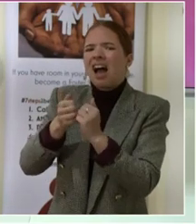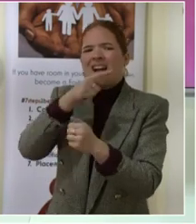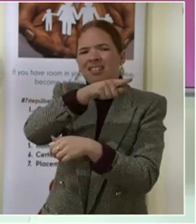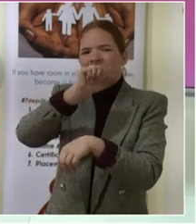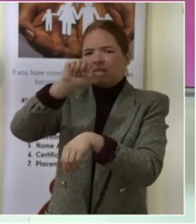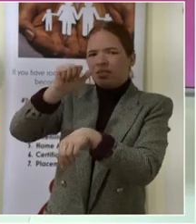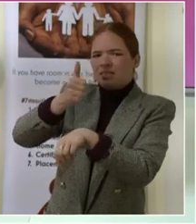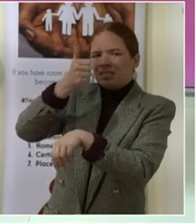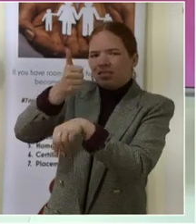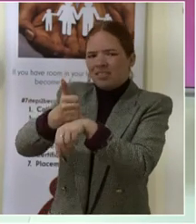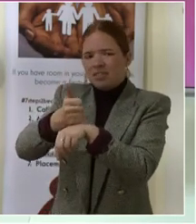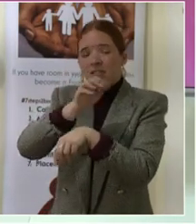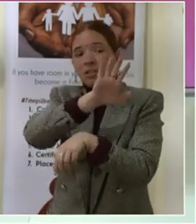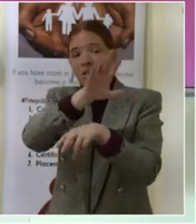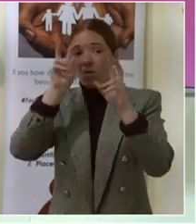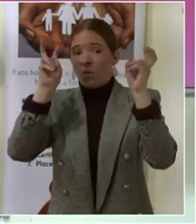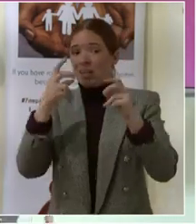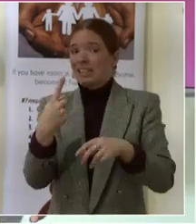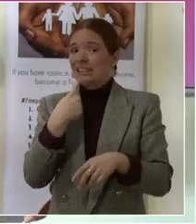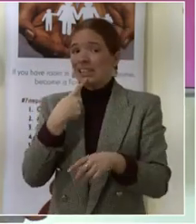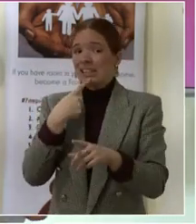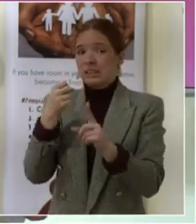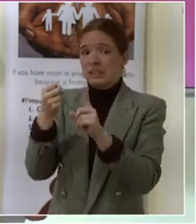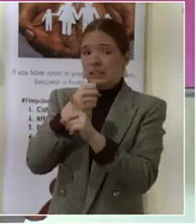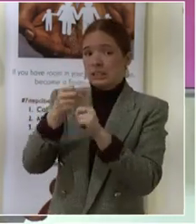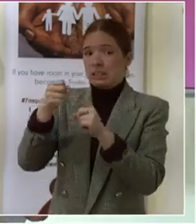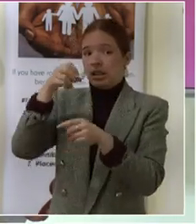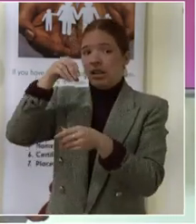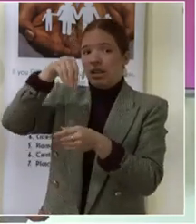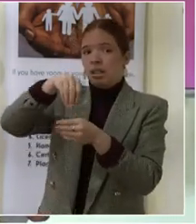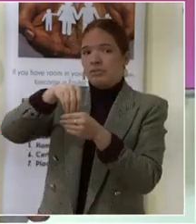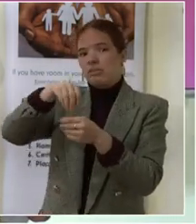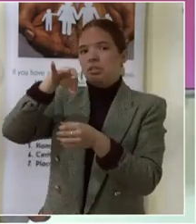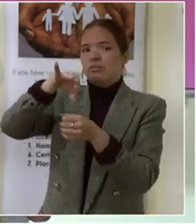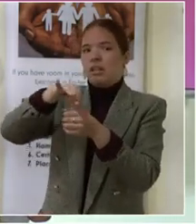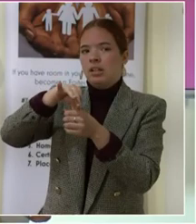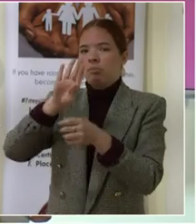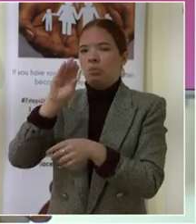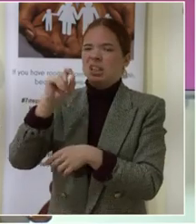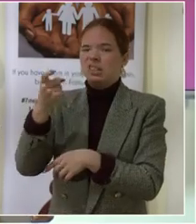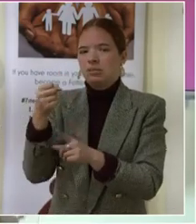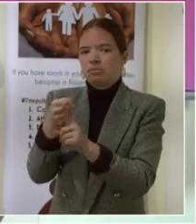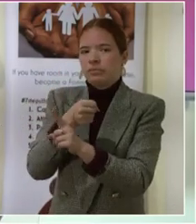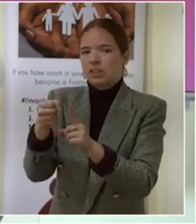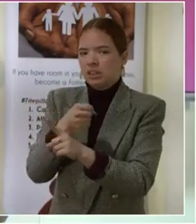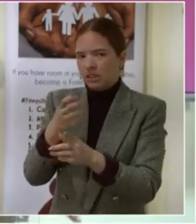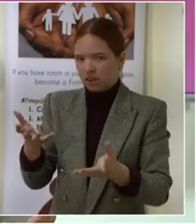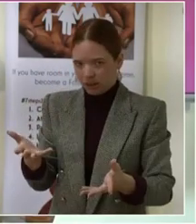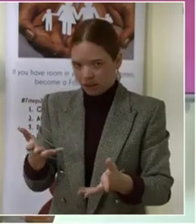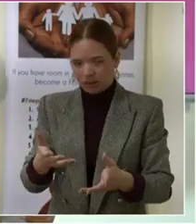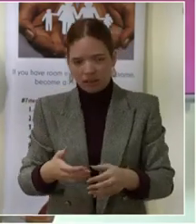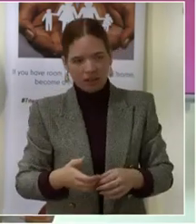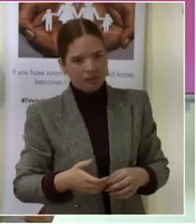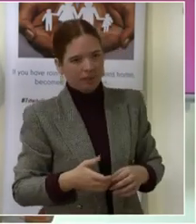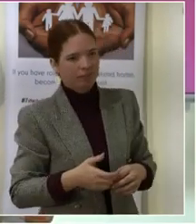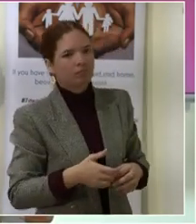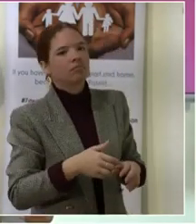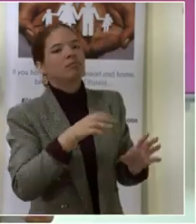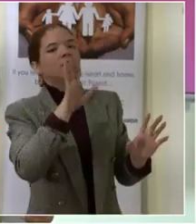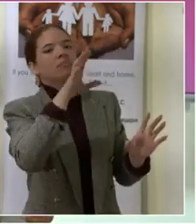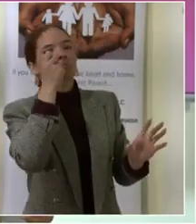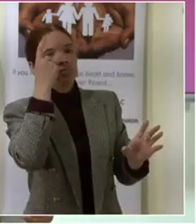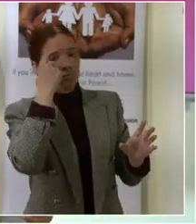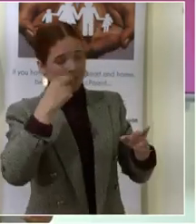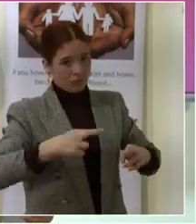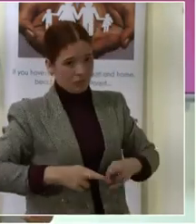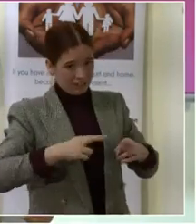words, an assault on the ballot box? Well, Mark, we are, I think we all, residents of the District of